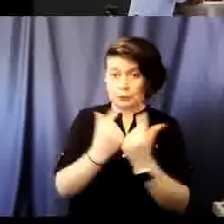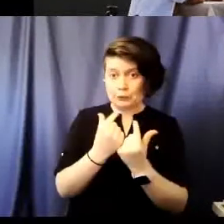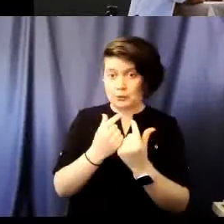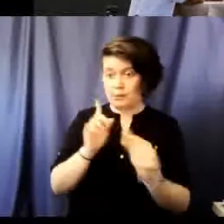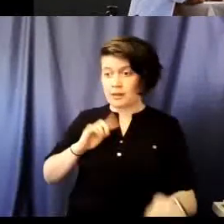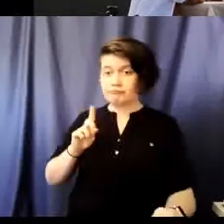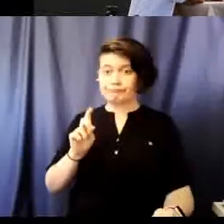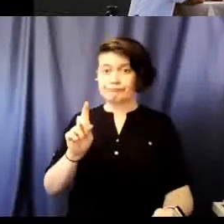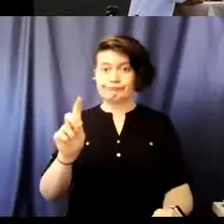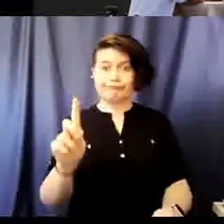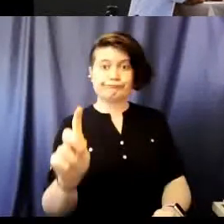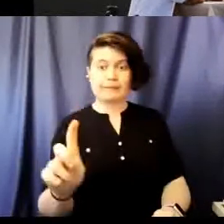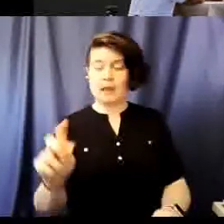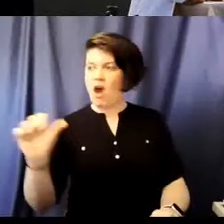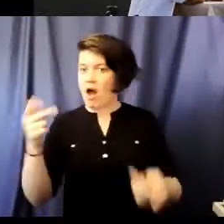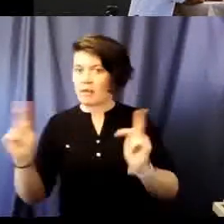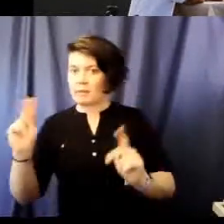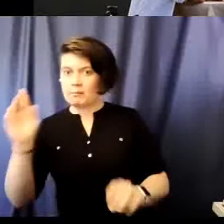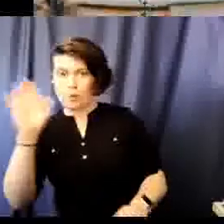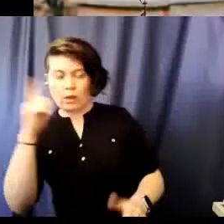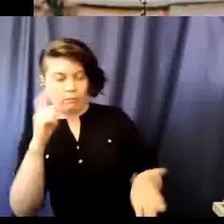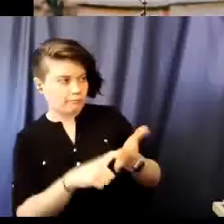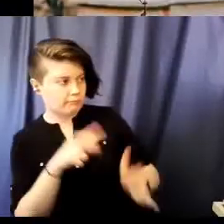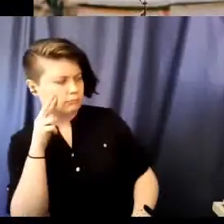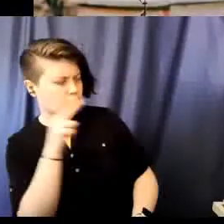different location.